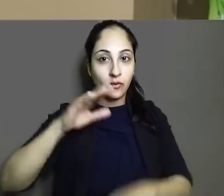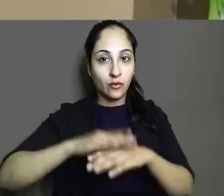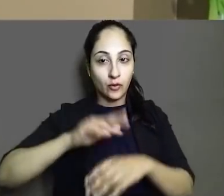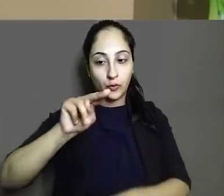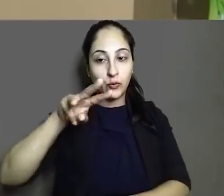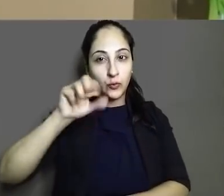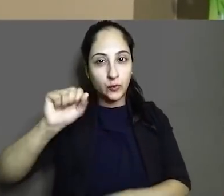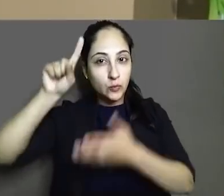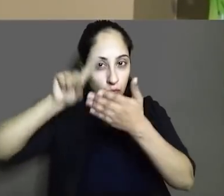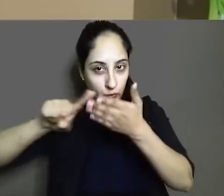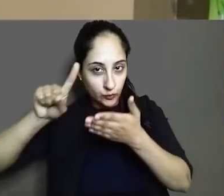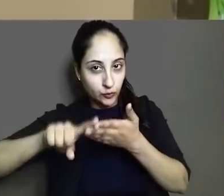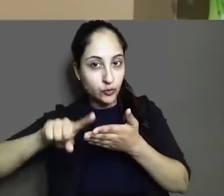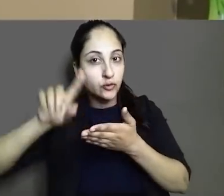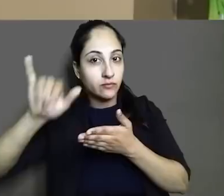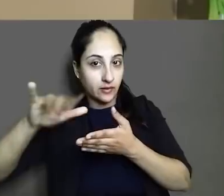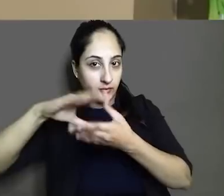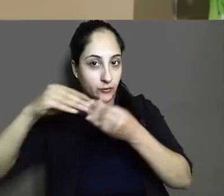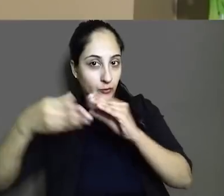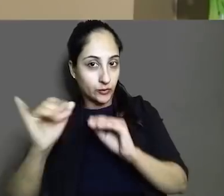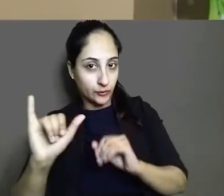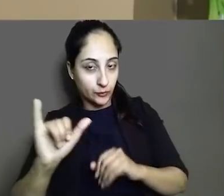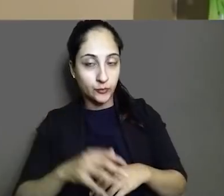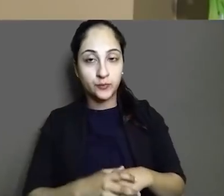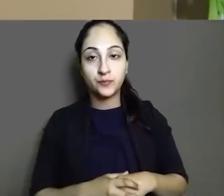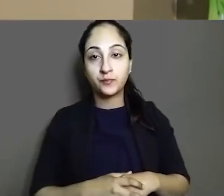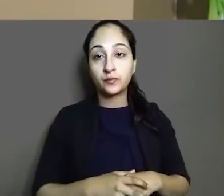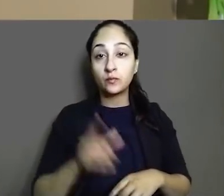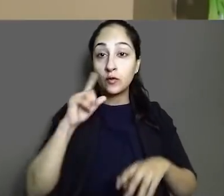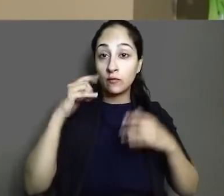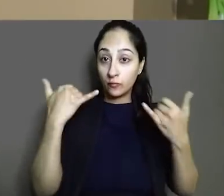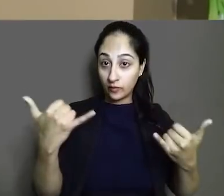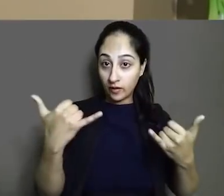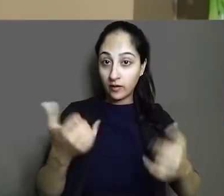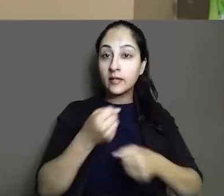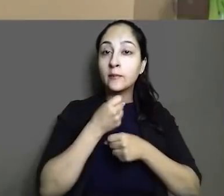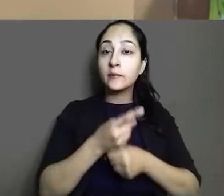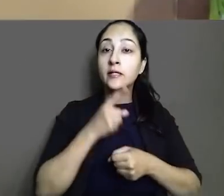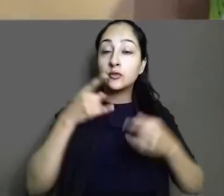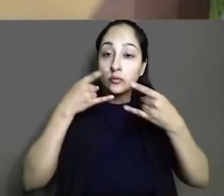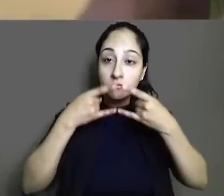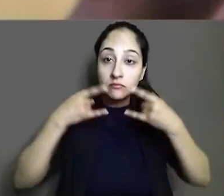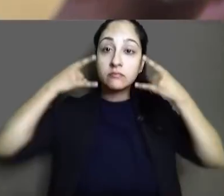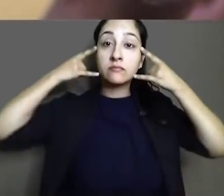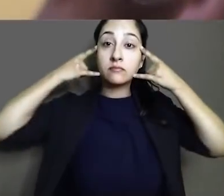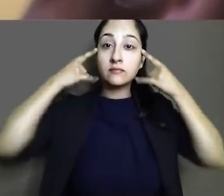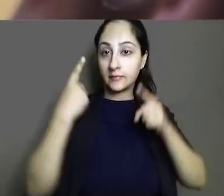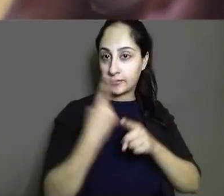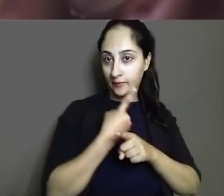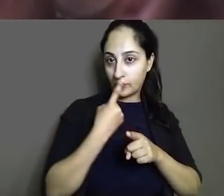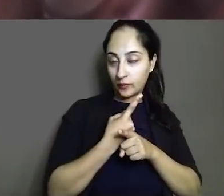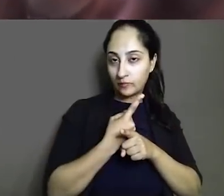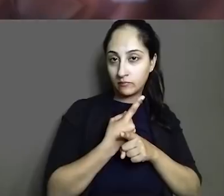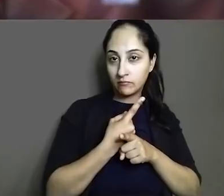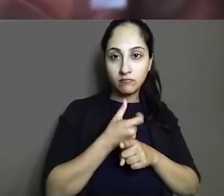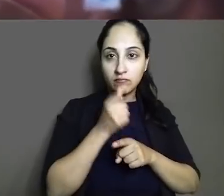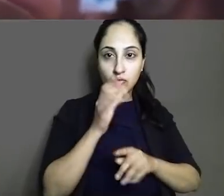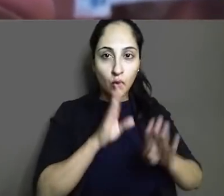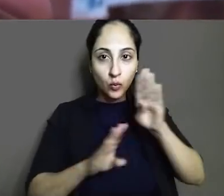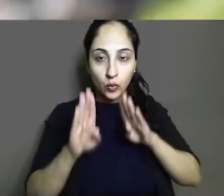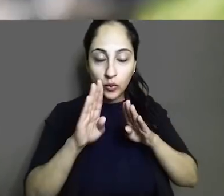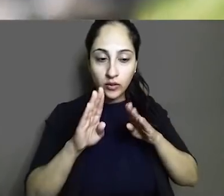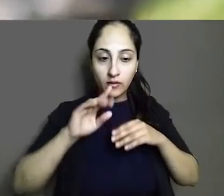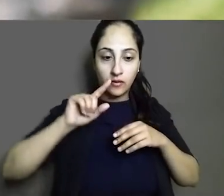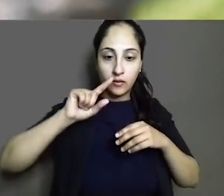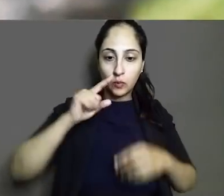that you're wearing your mask properly. So first of all, starting with the actual mask, try to make sure if it's possible to have a